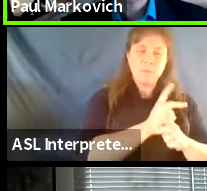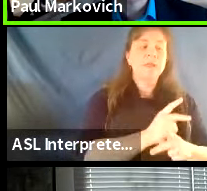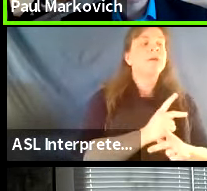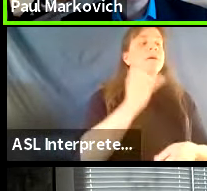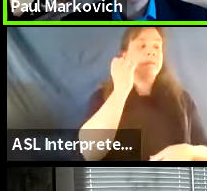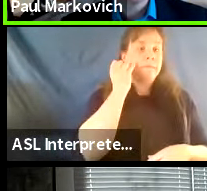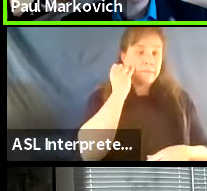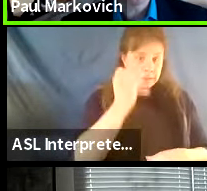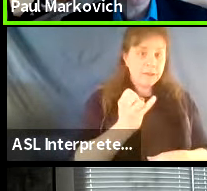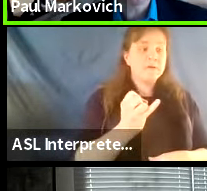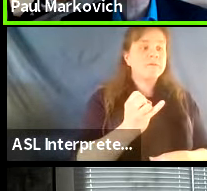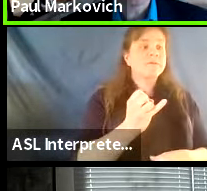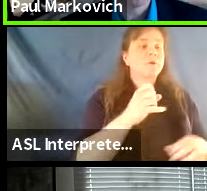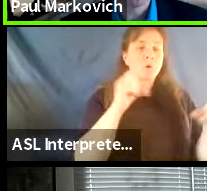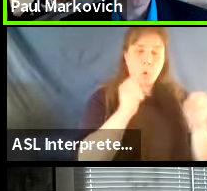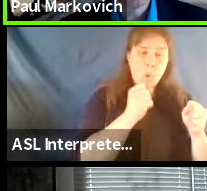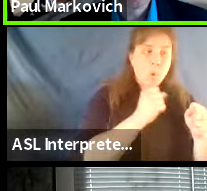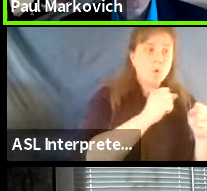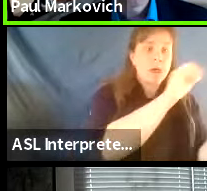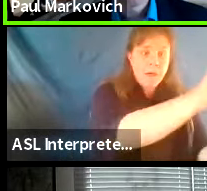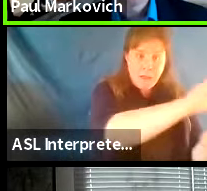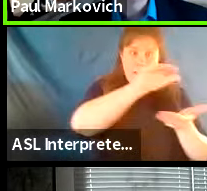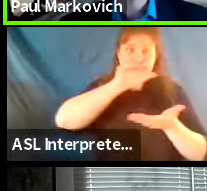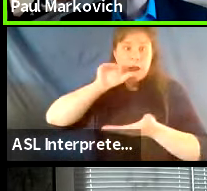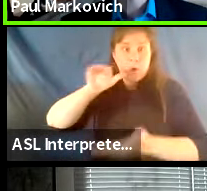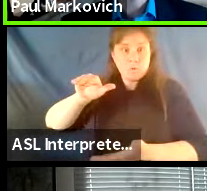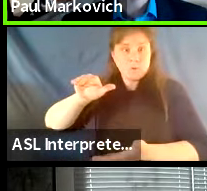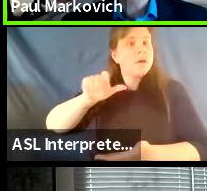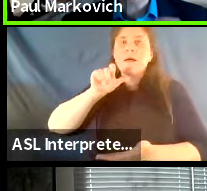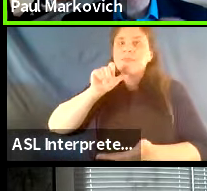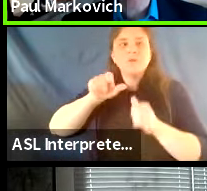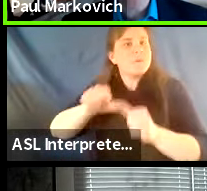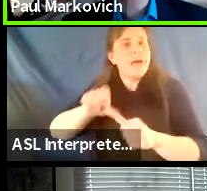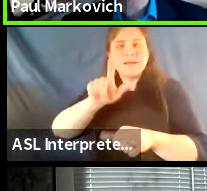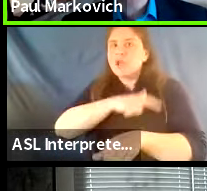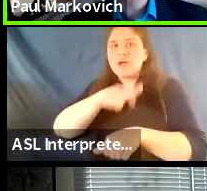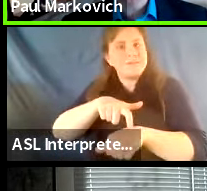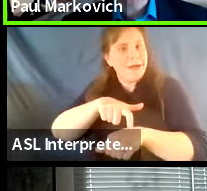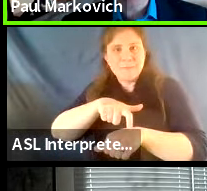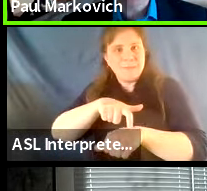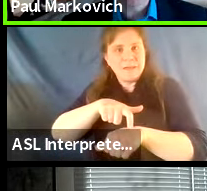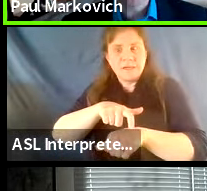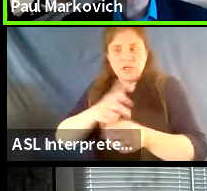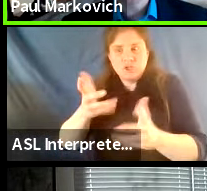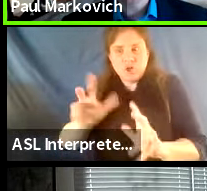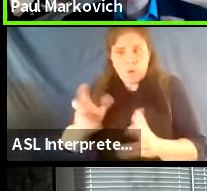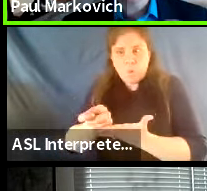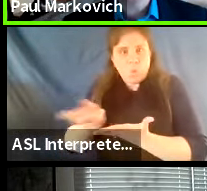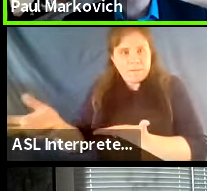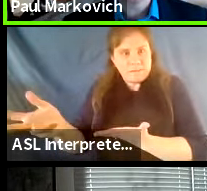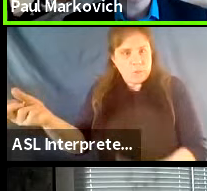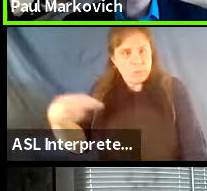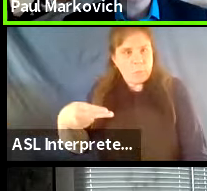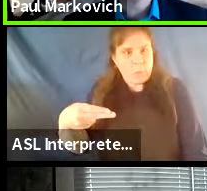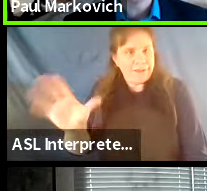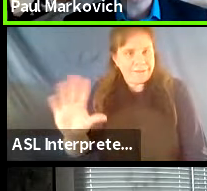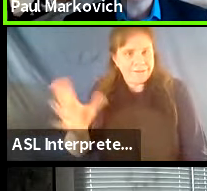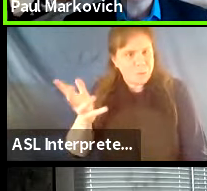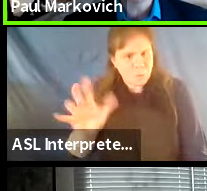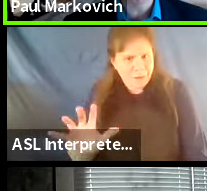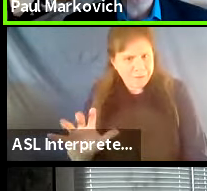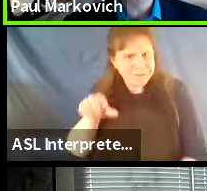And you don't want to waste them. And so in order to manage that really well and make sure we're not wasting this